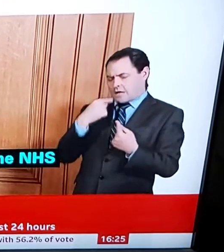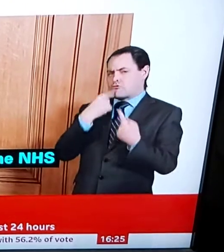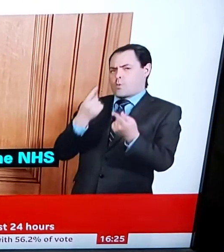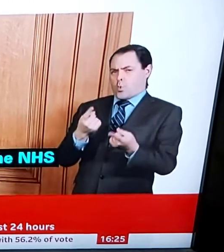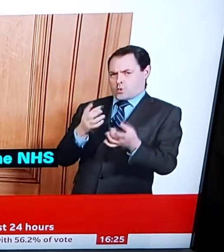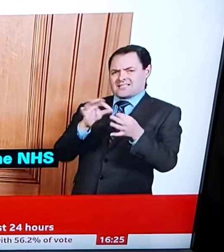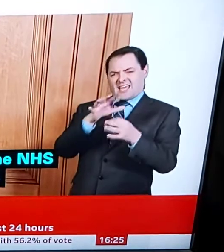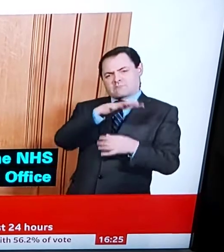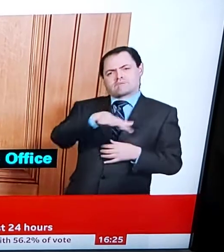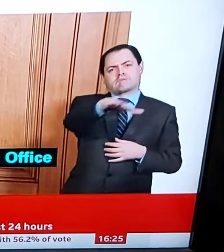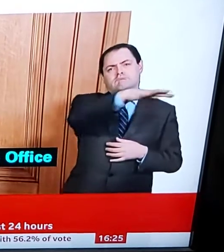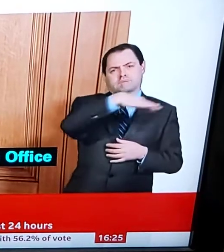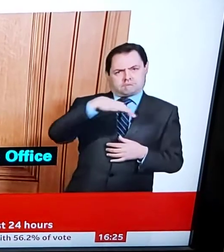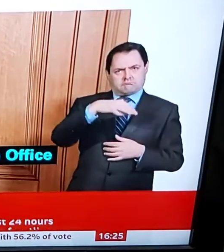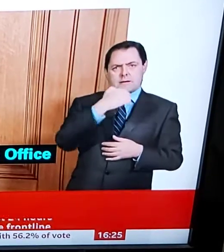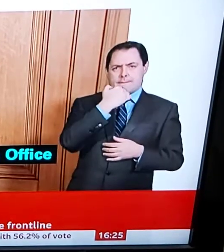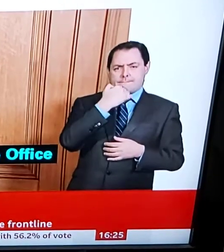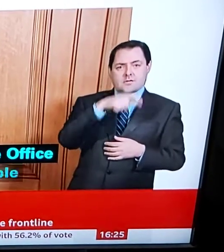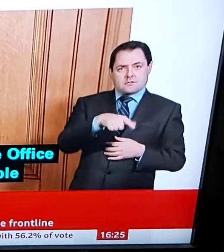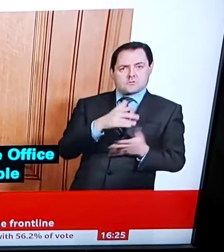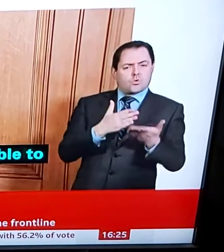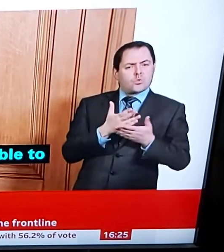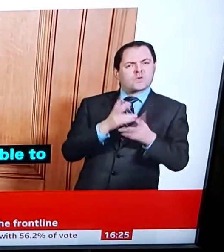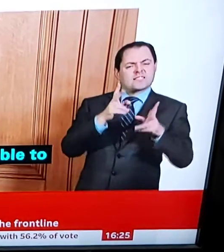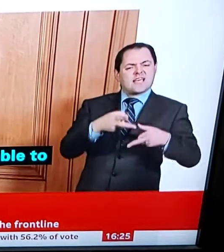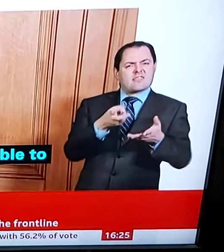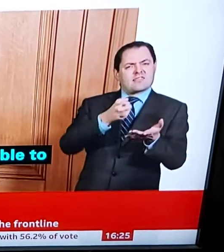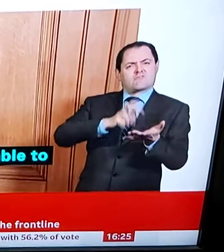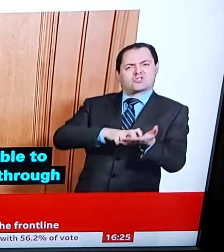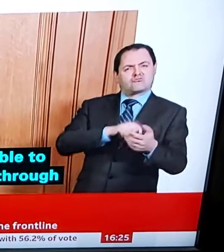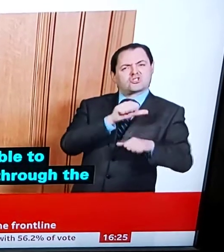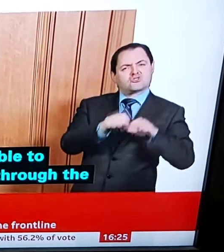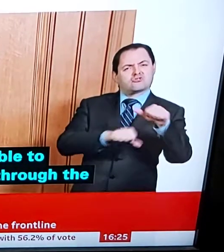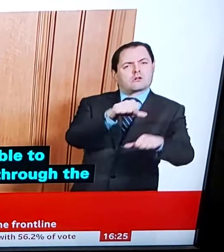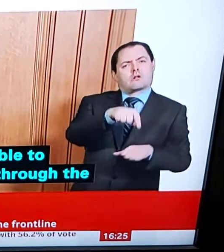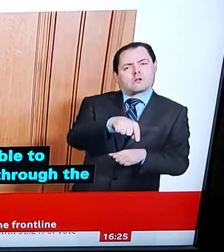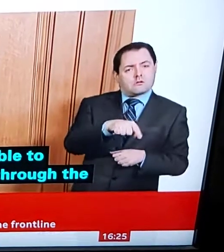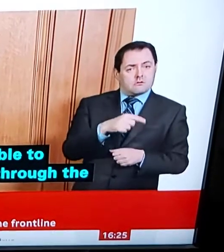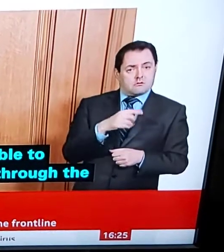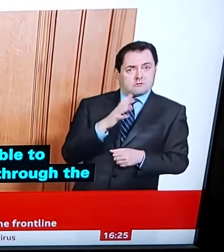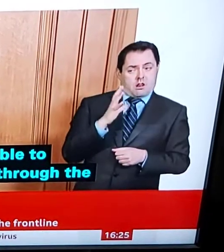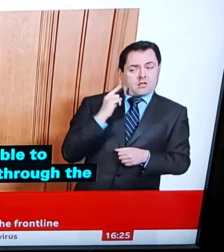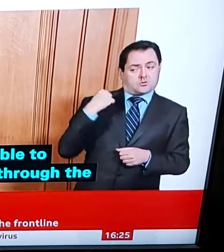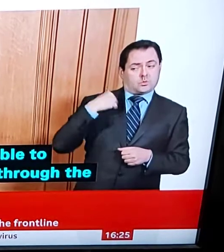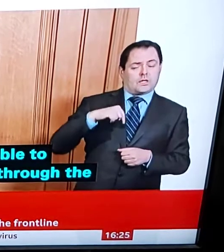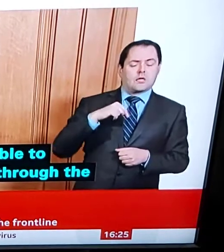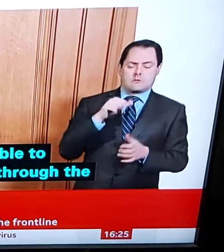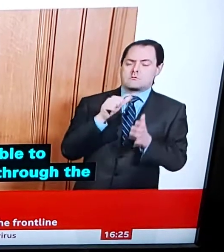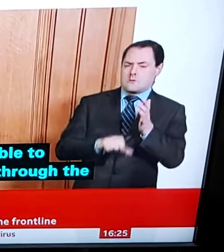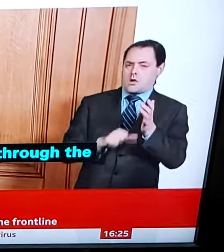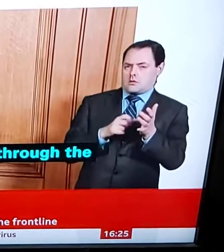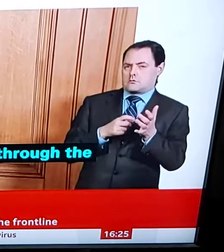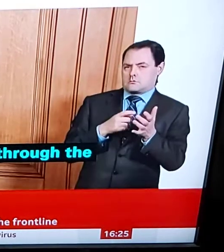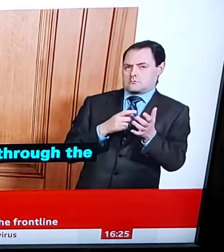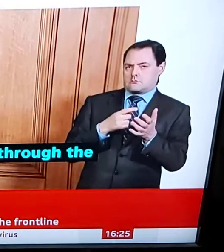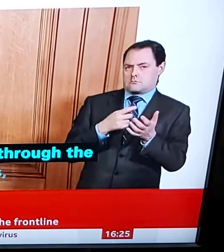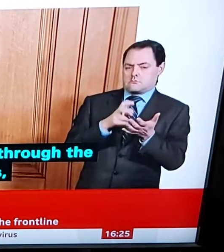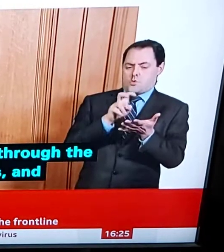in the community through the death registration process, and in the last week they have started to do that. So yes, I would expect